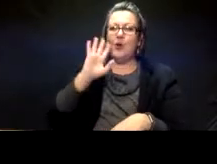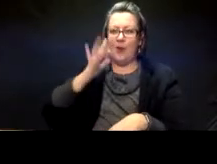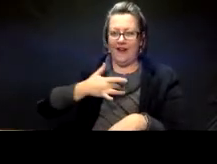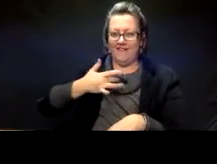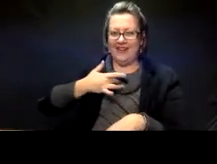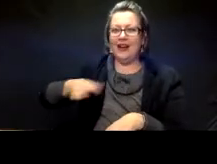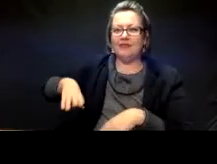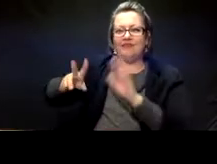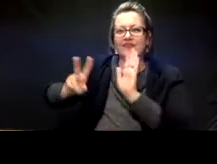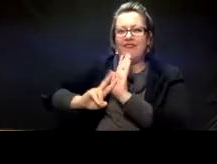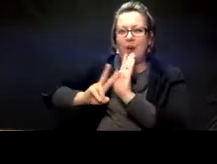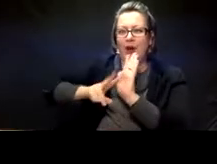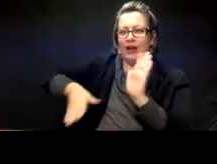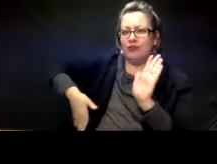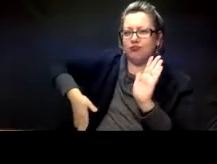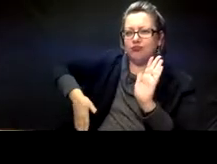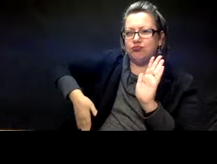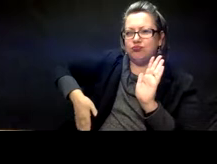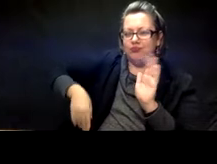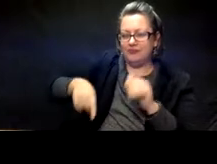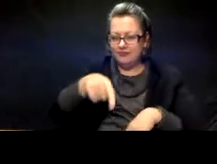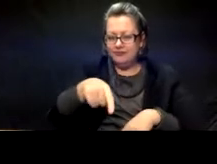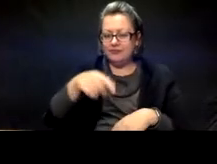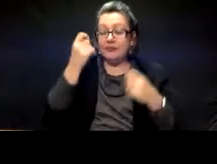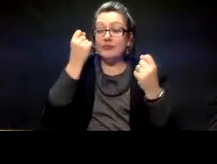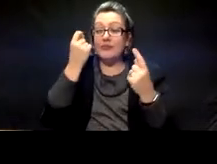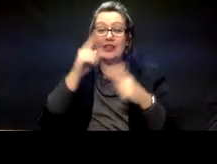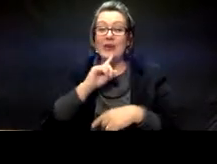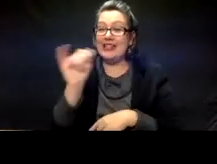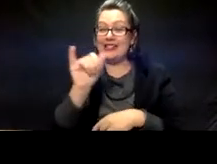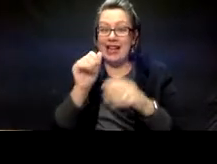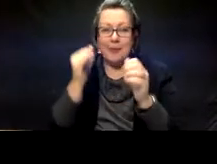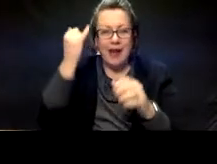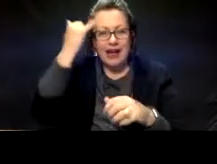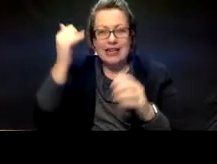Someone rings the doorbell, it would cause a vibration.